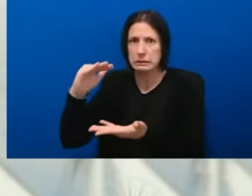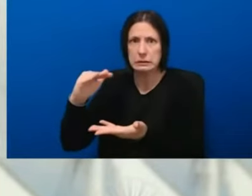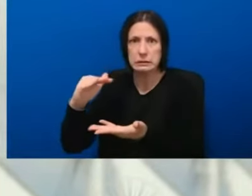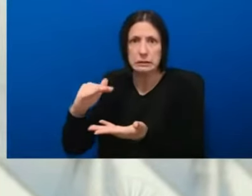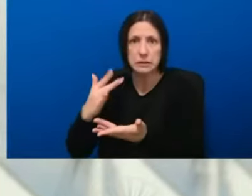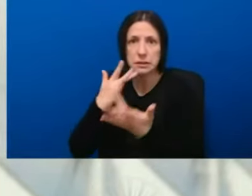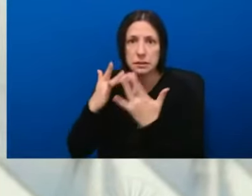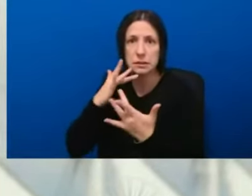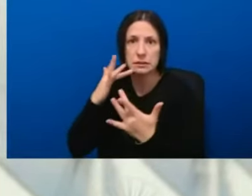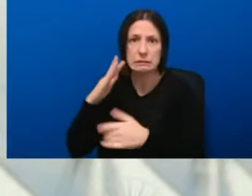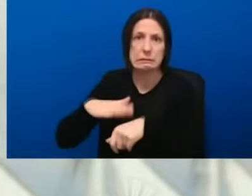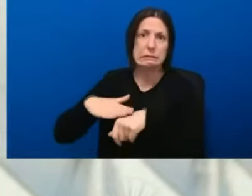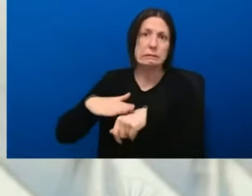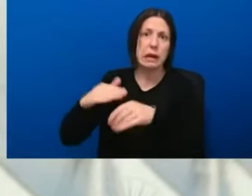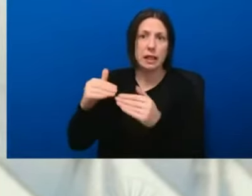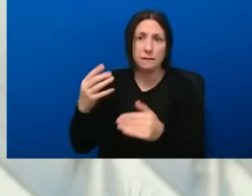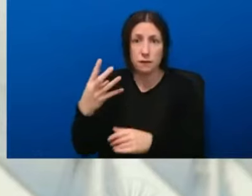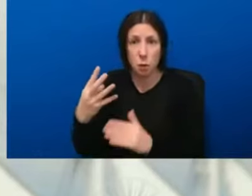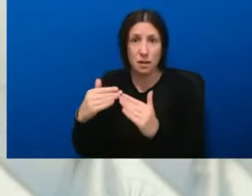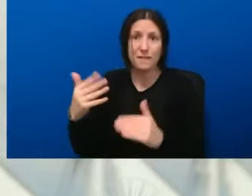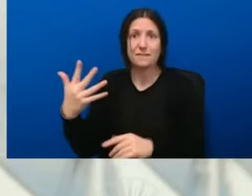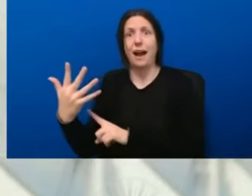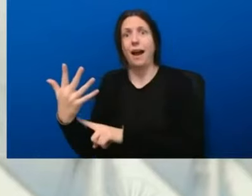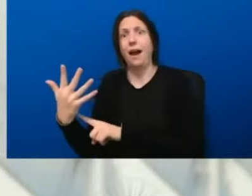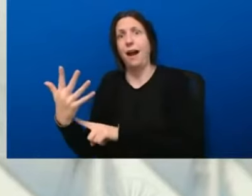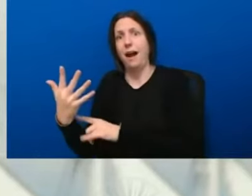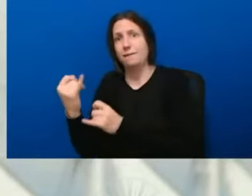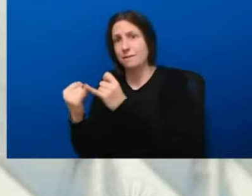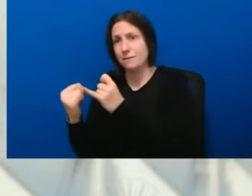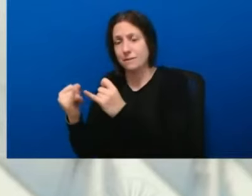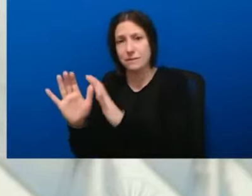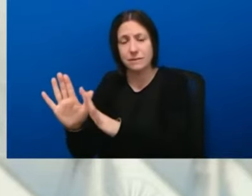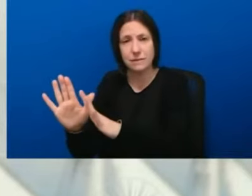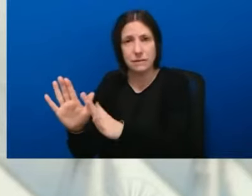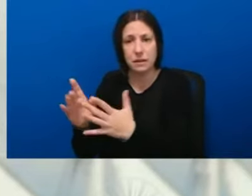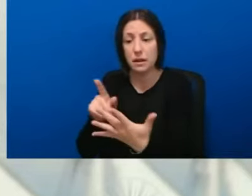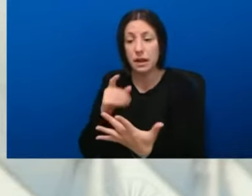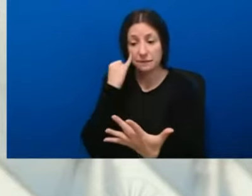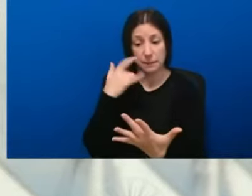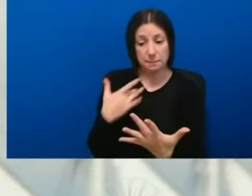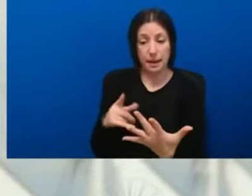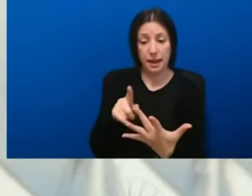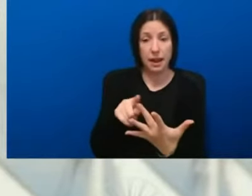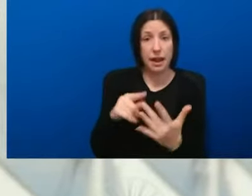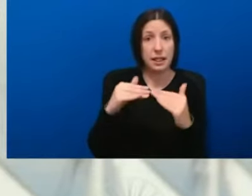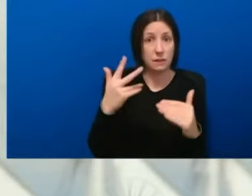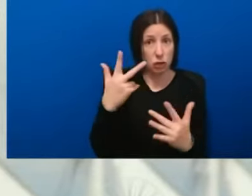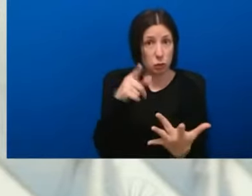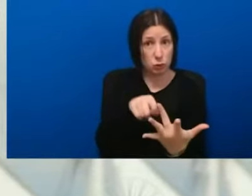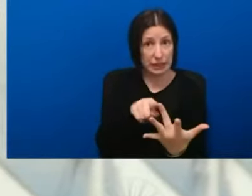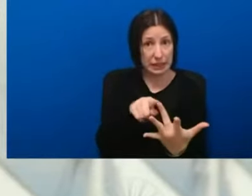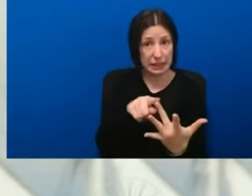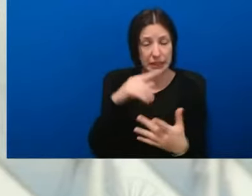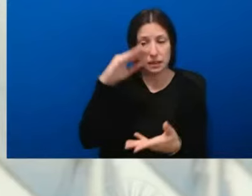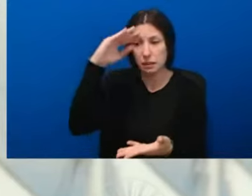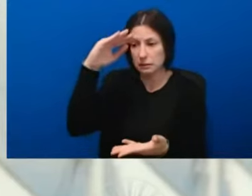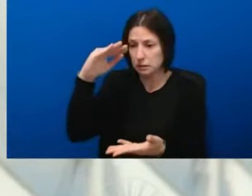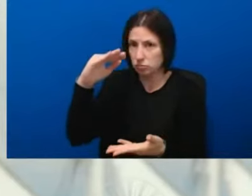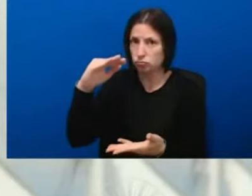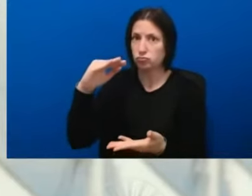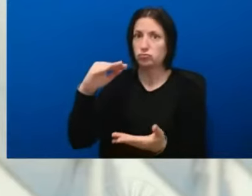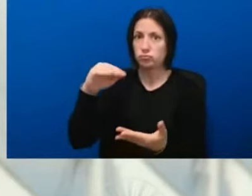4 and 5. But typically, in the process, when drought levels reach level 3, staff